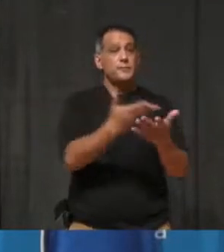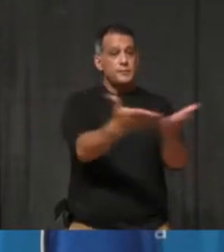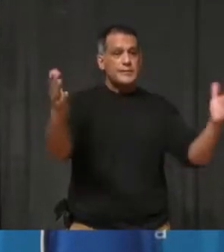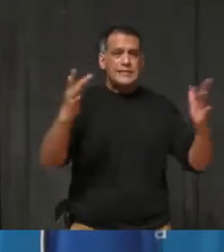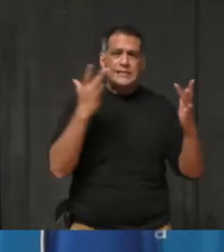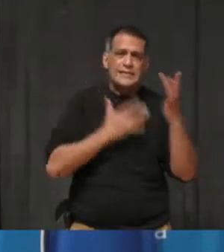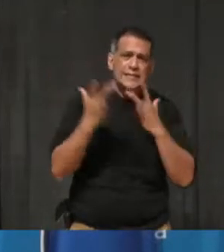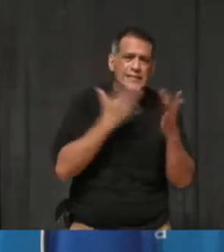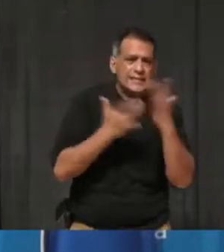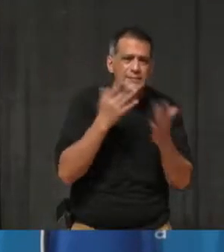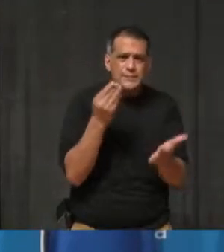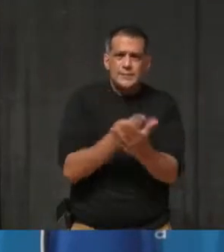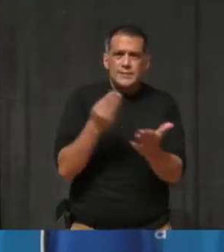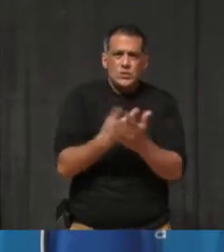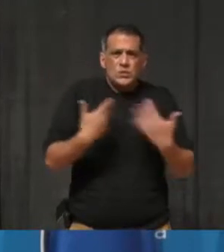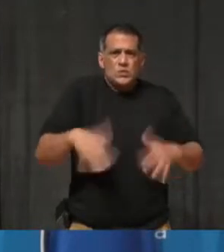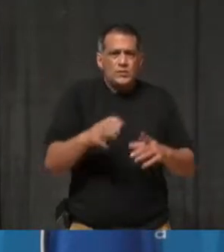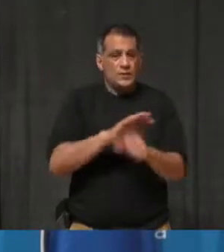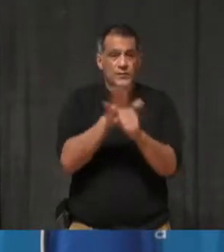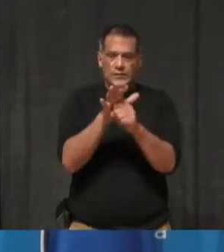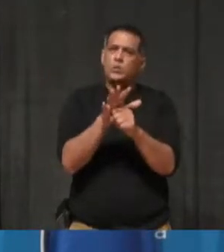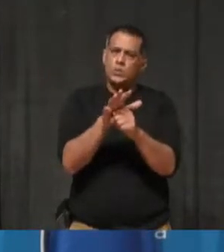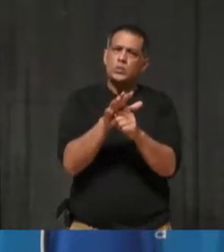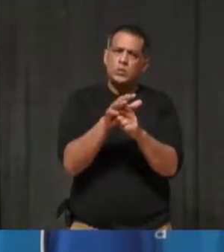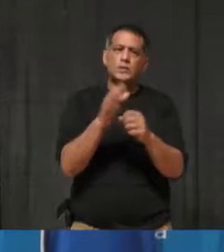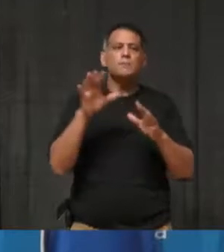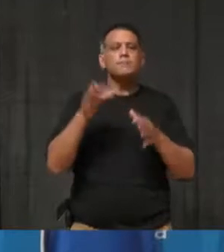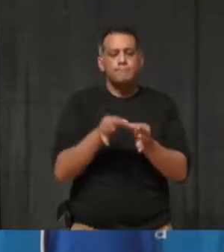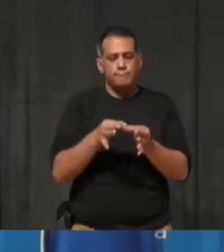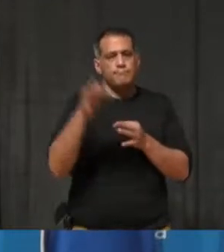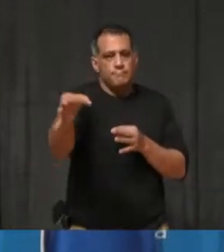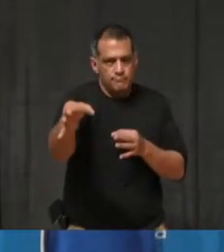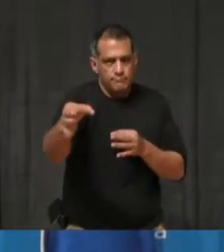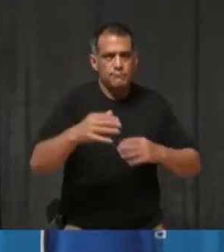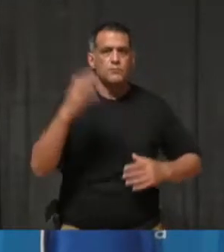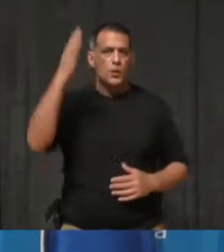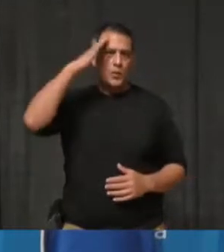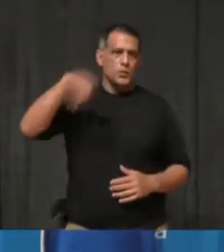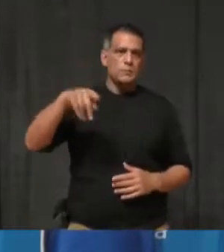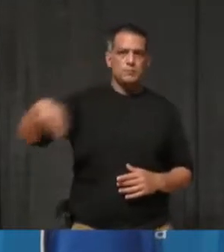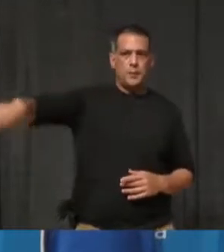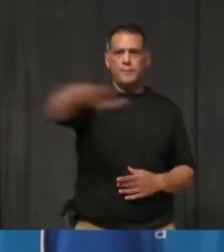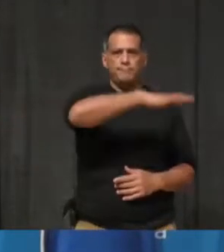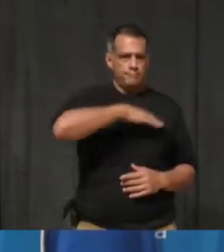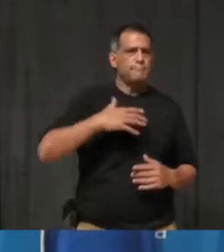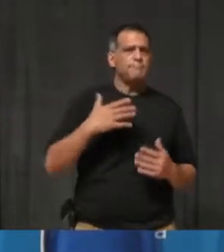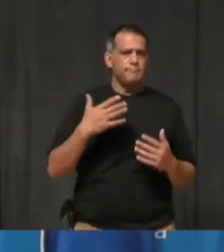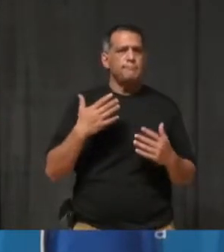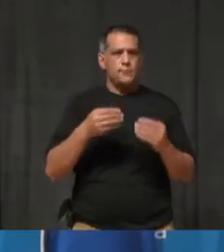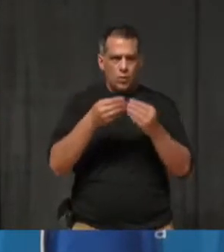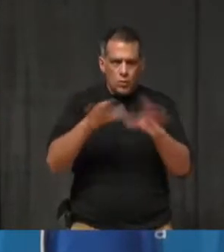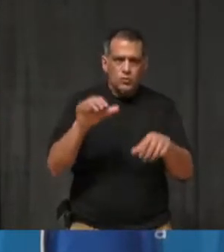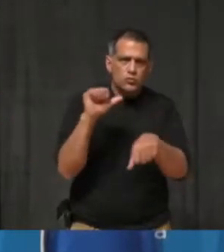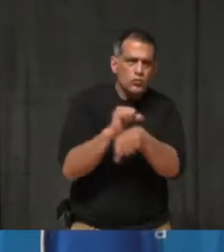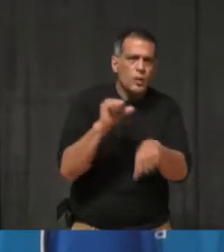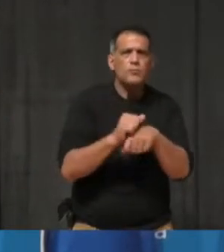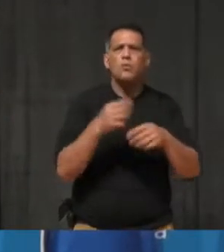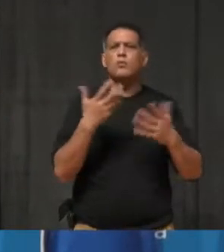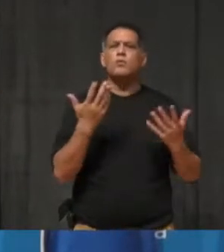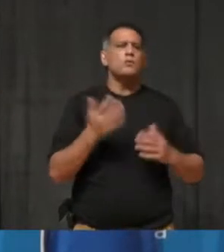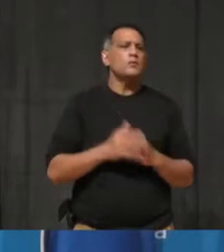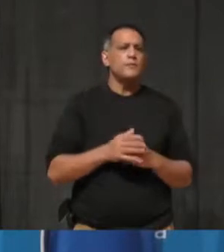of COVID-19. We know that many residents across our city have lost their jobs or have been forced to